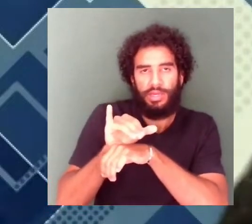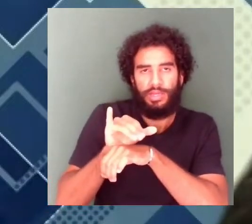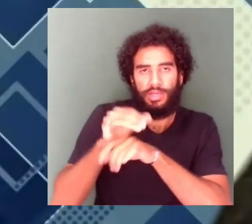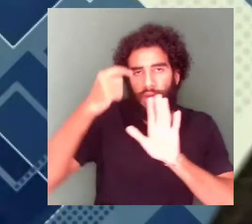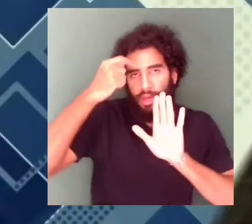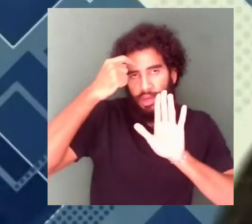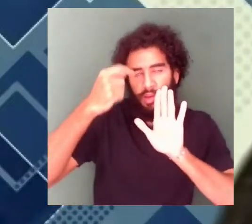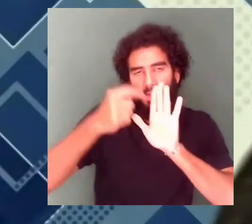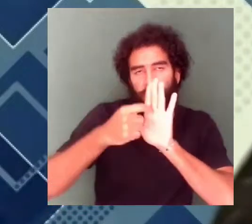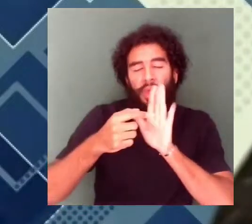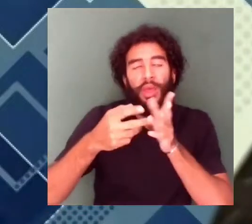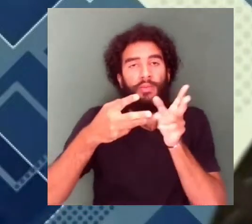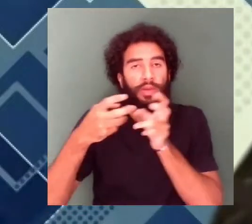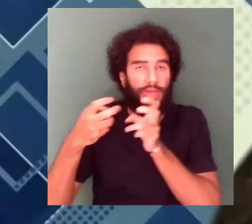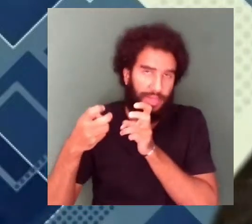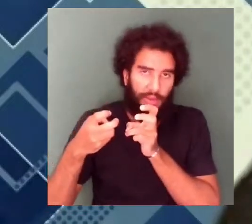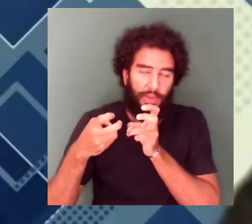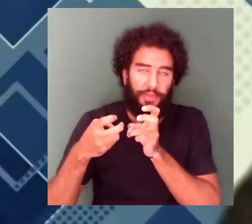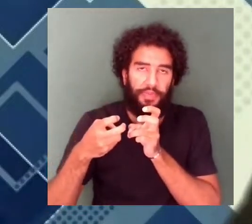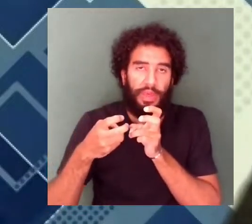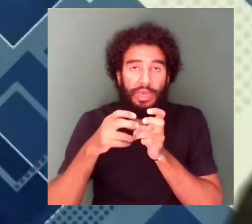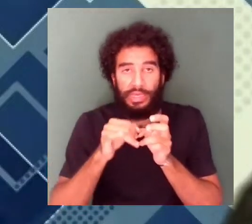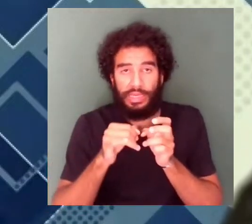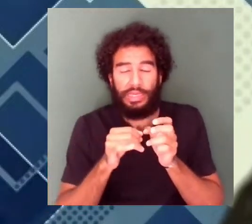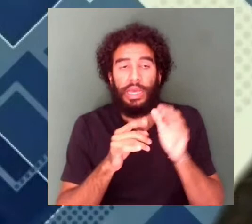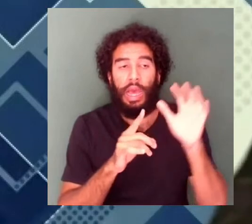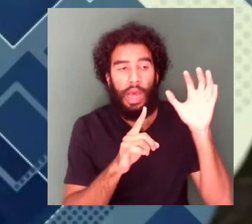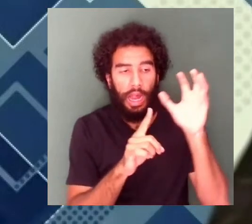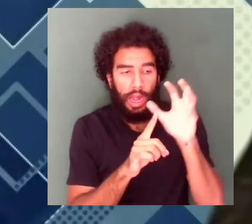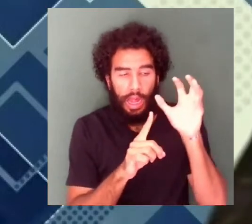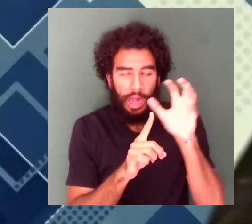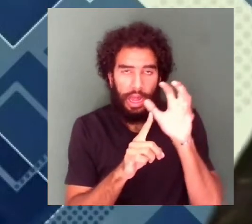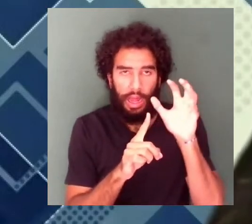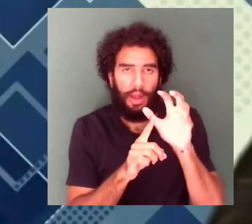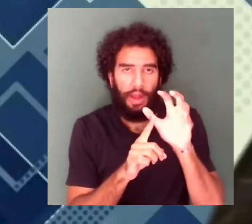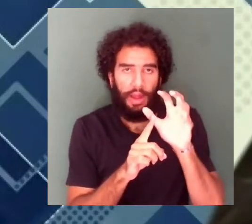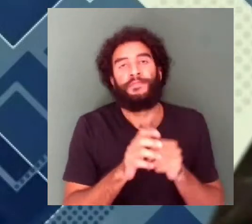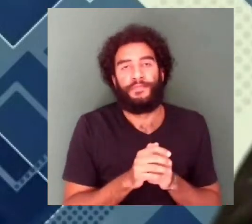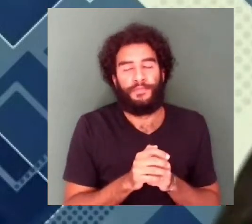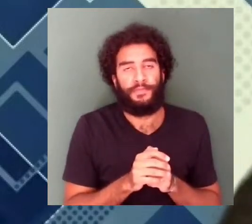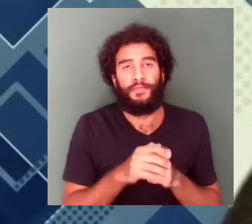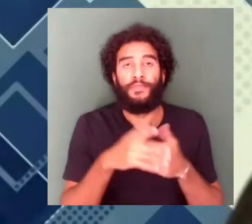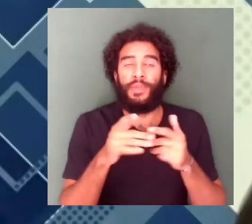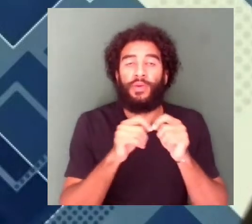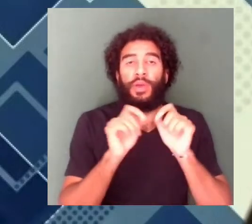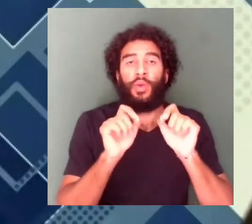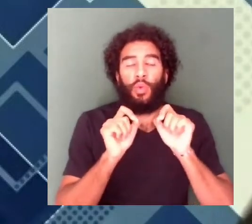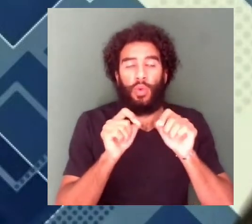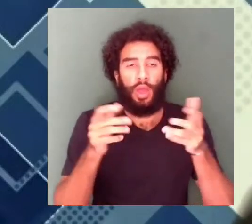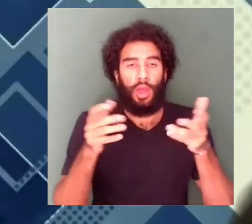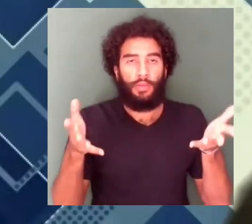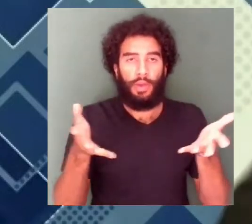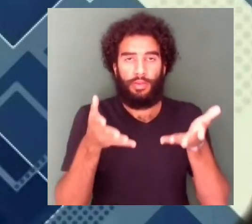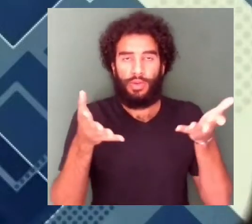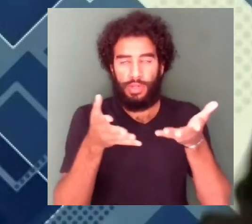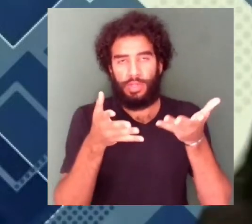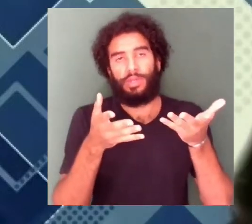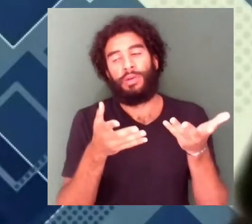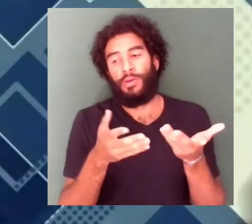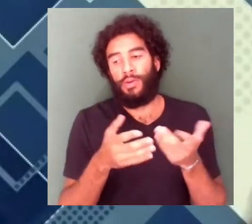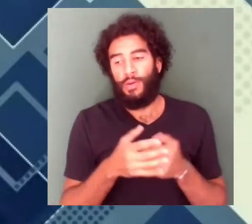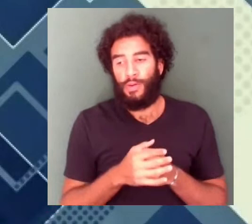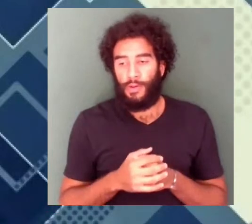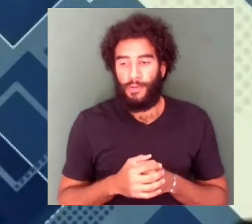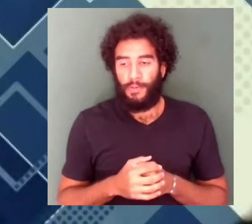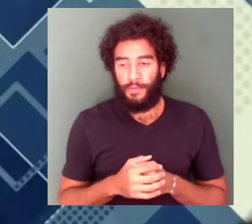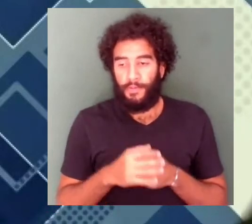instances of this commercialization in e-commerce, and thus we signal that these people